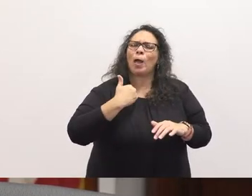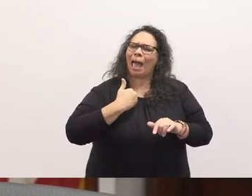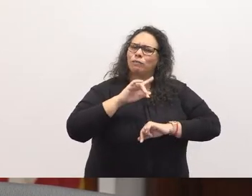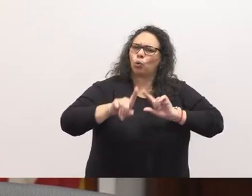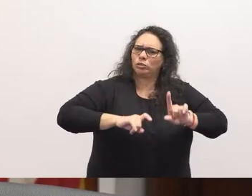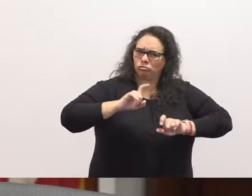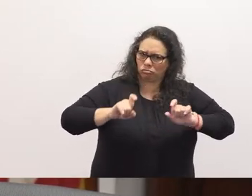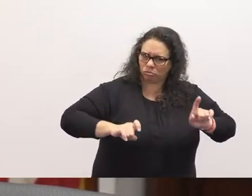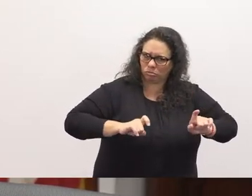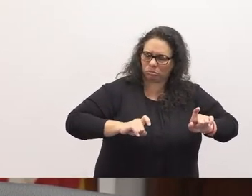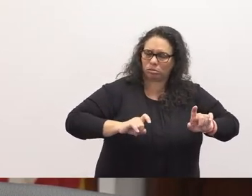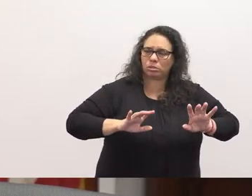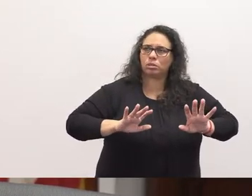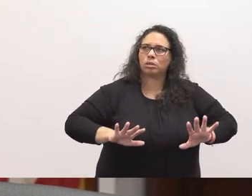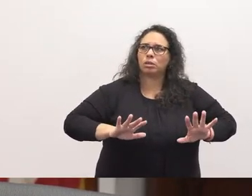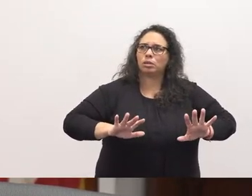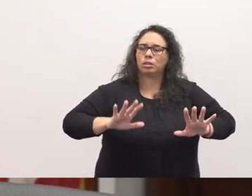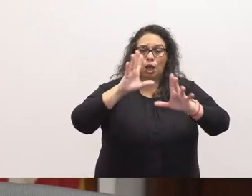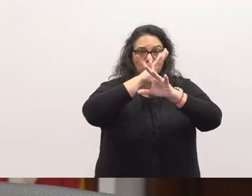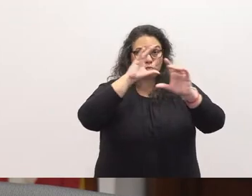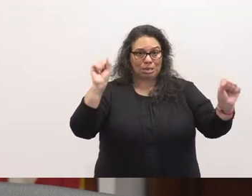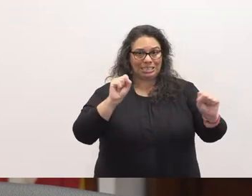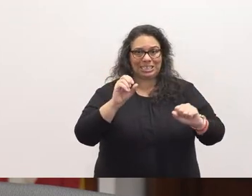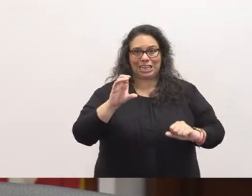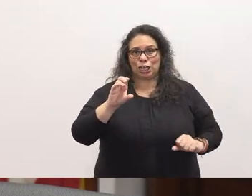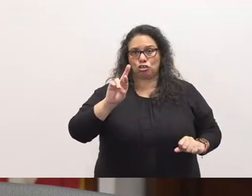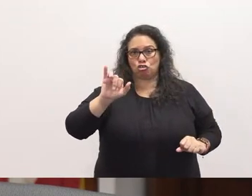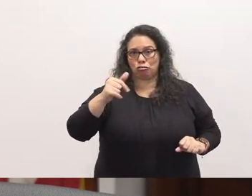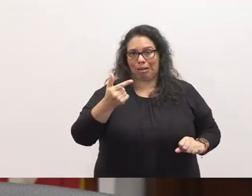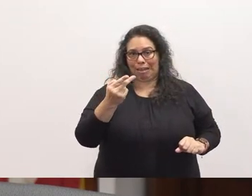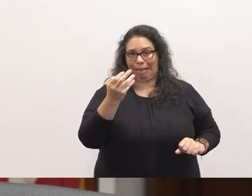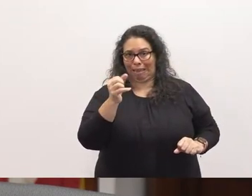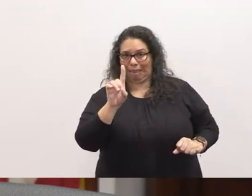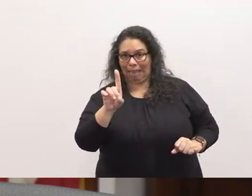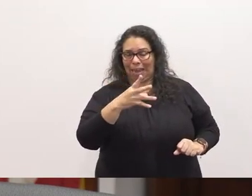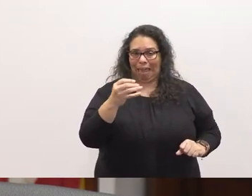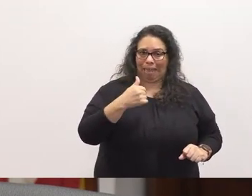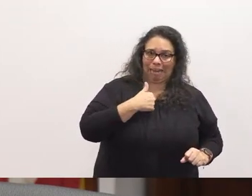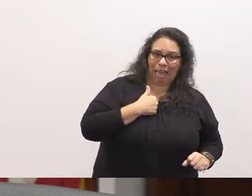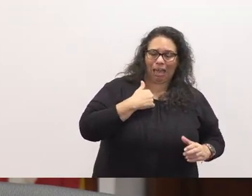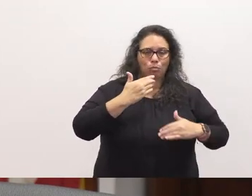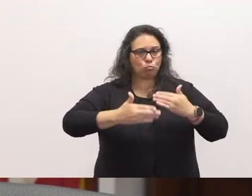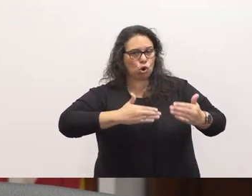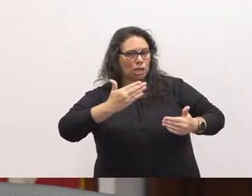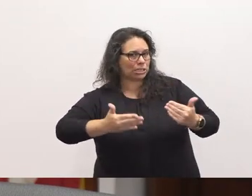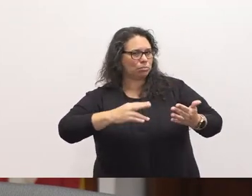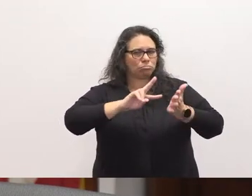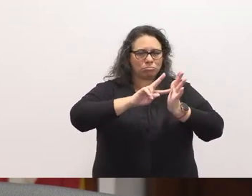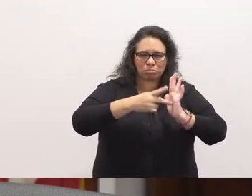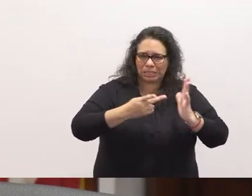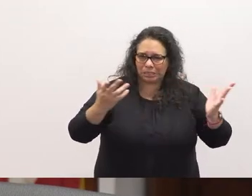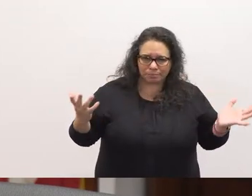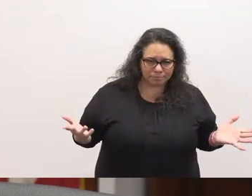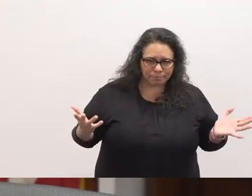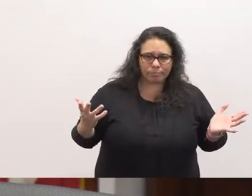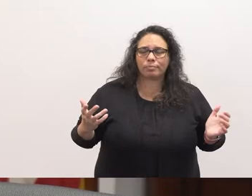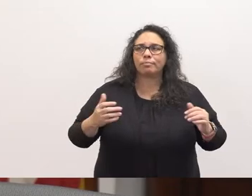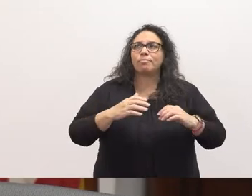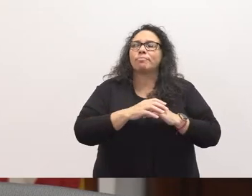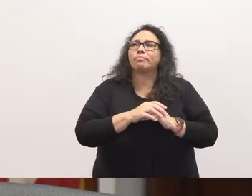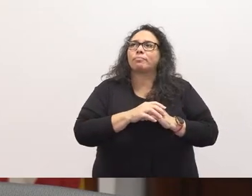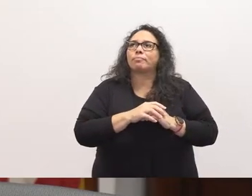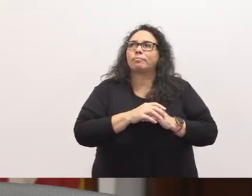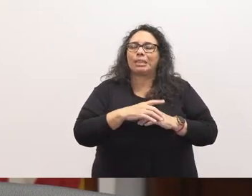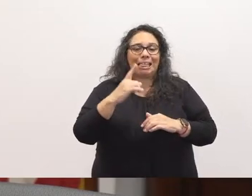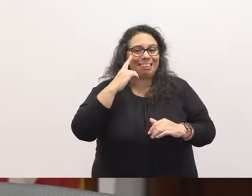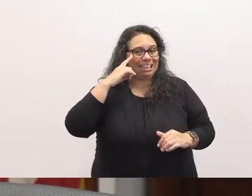questions. President Craighead and I had questions about what that process would entail. I do think that it